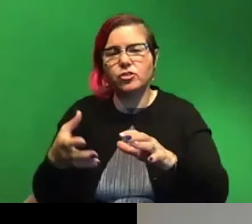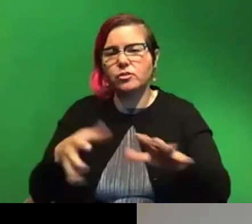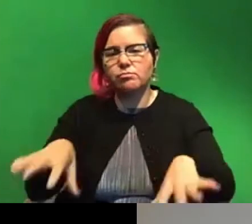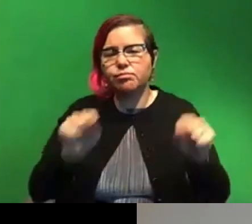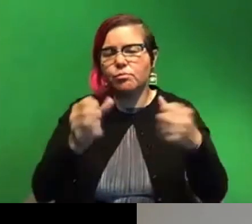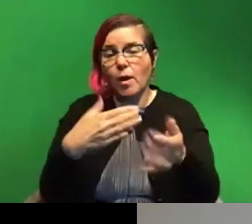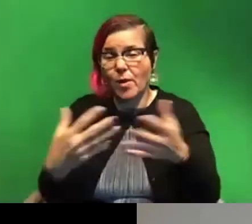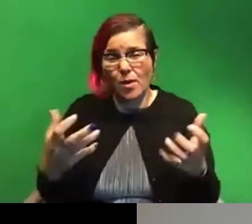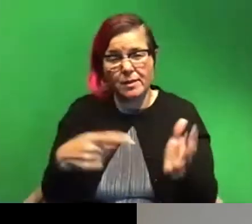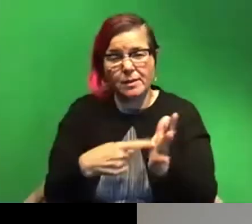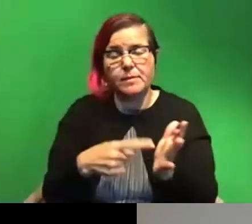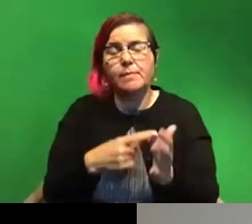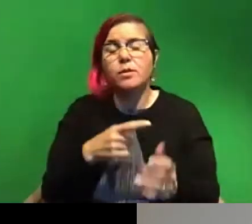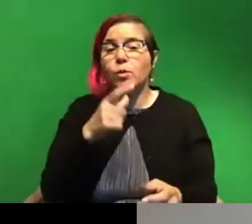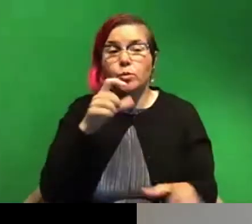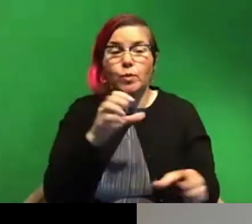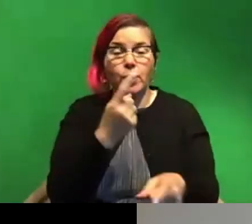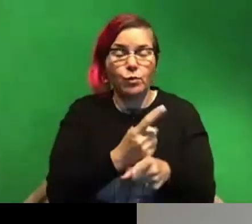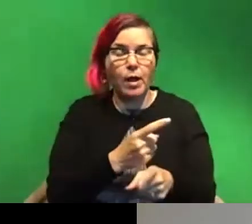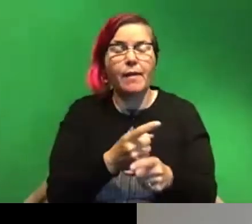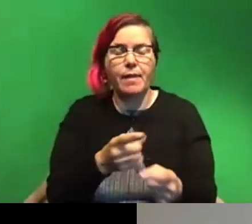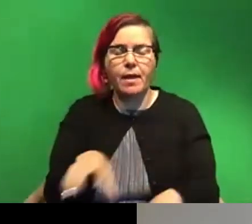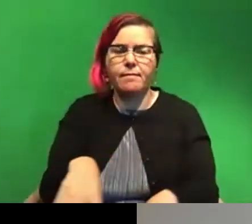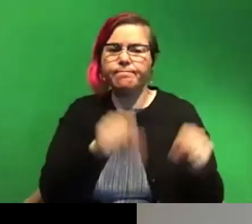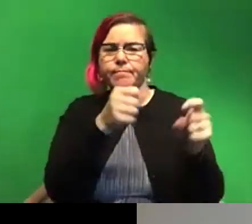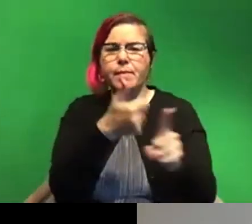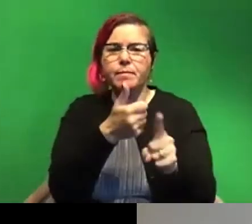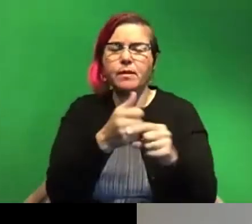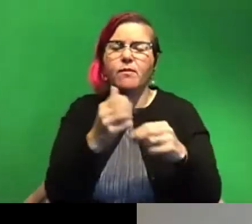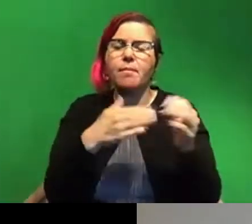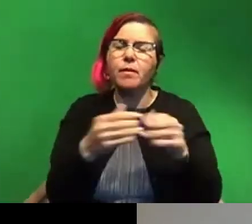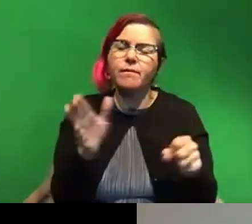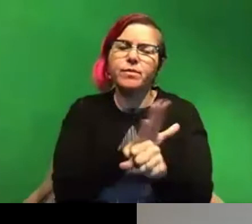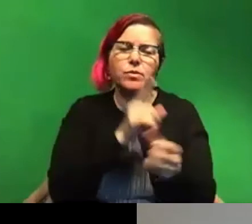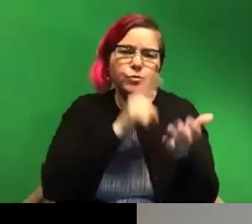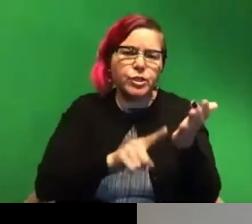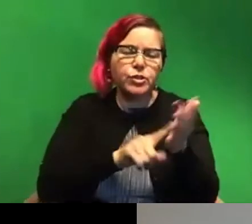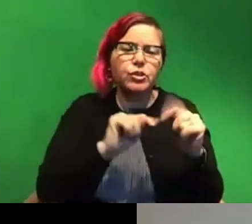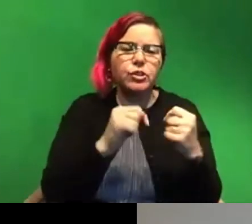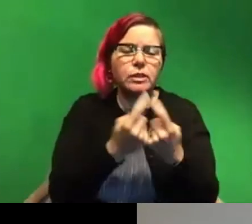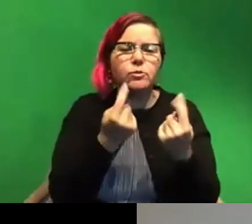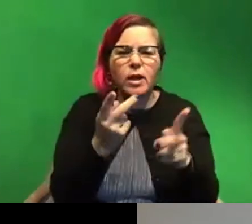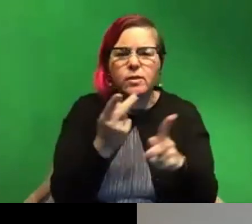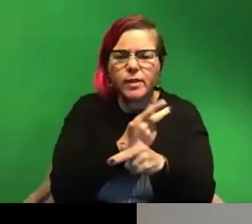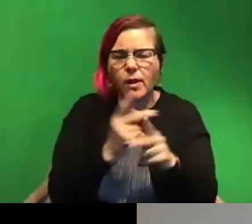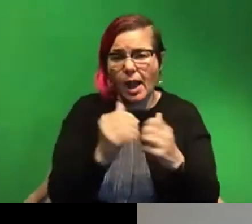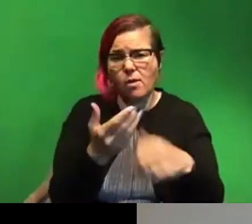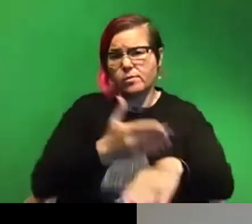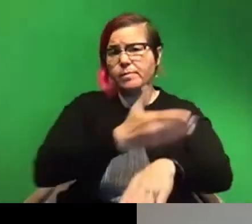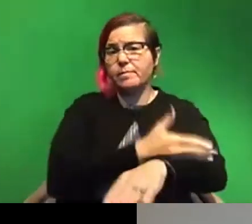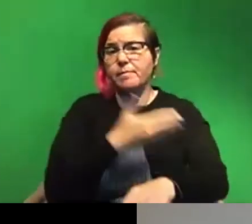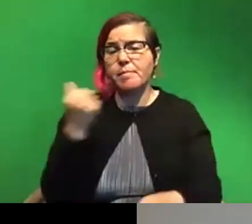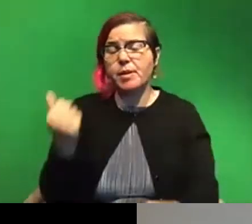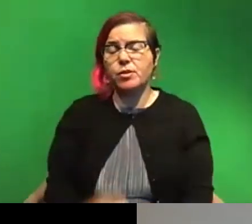But the ones who are doing it right have taken it upon themselves to build entire research teams that are trying to figure out how to do better.